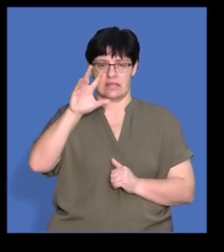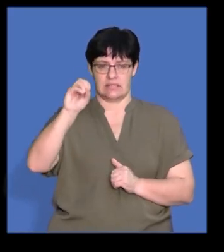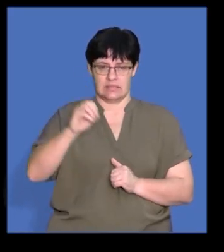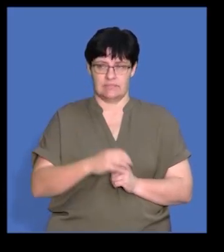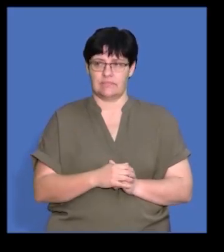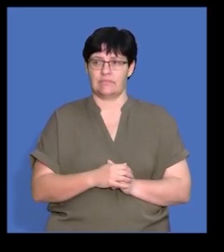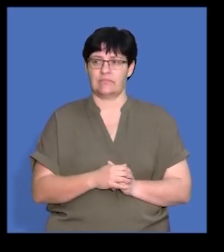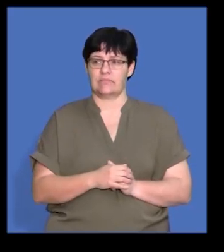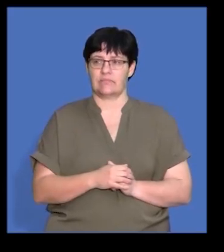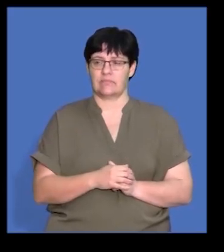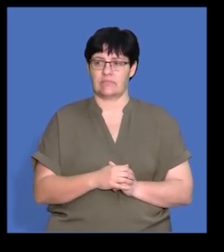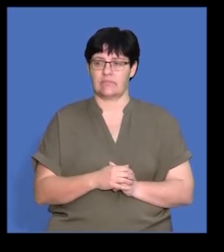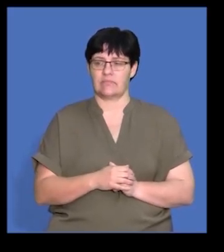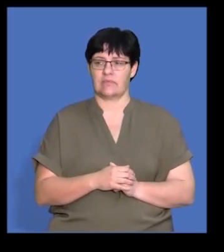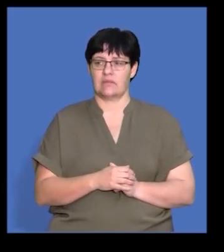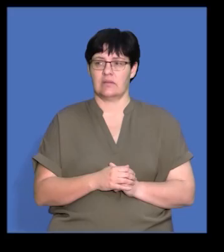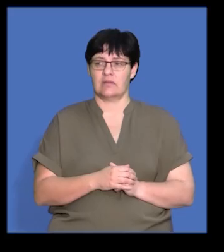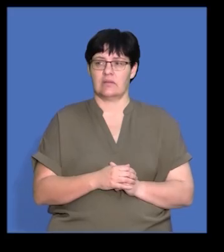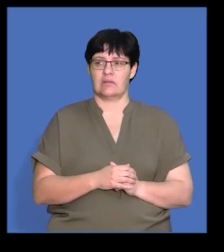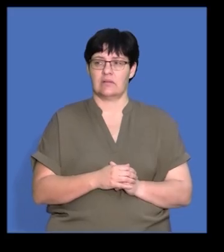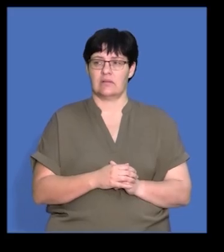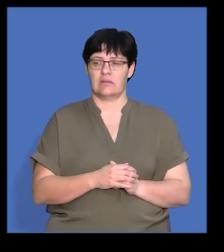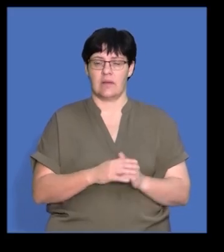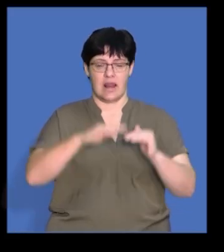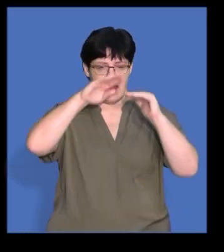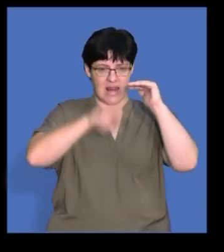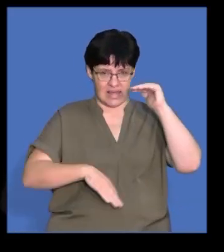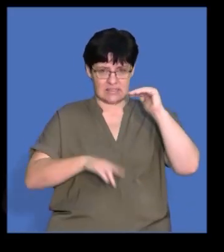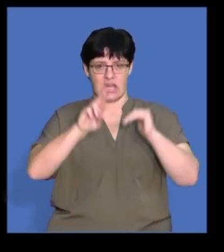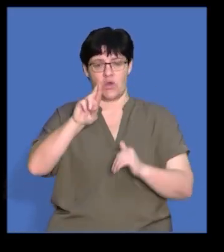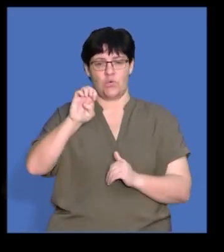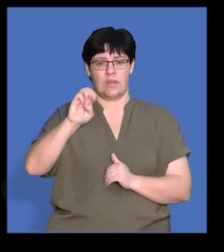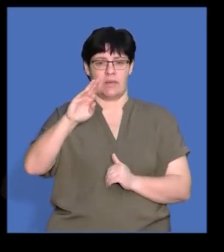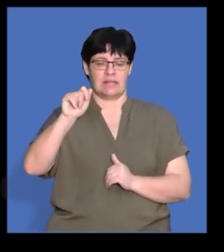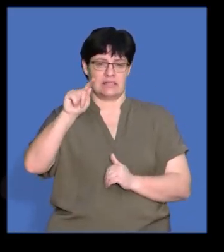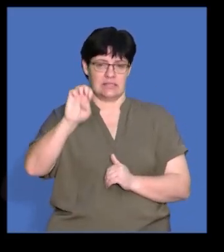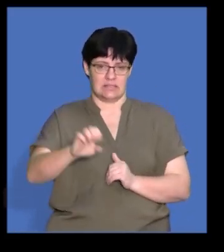So now I'm going to say it was 0 less my rebate.